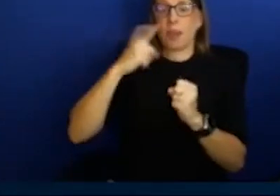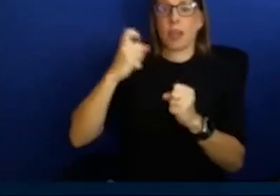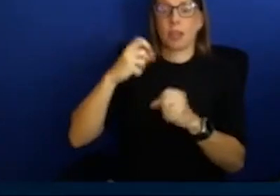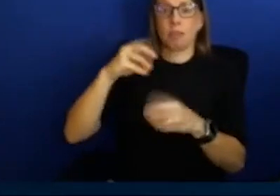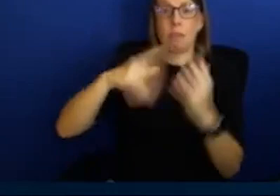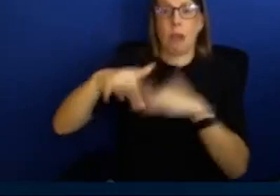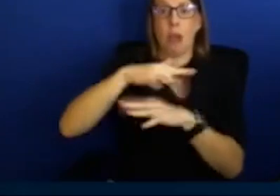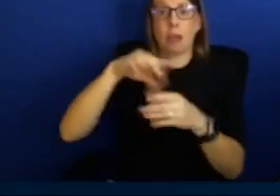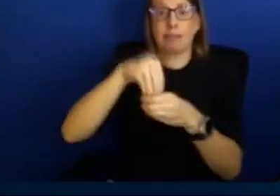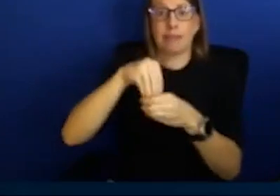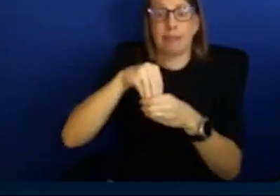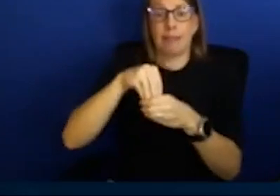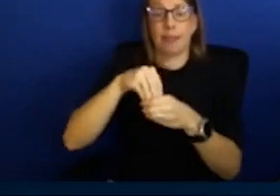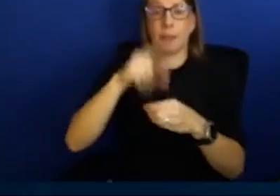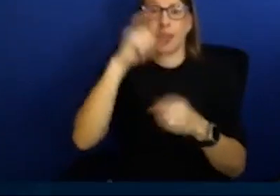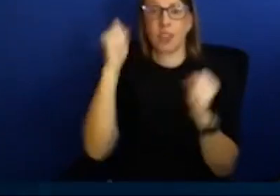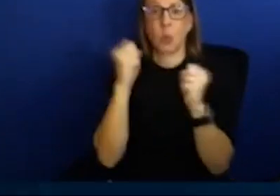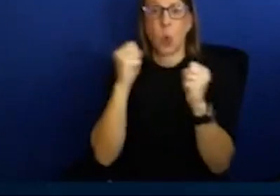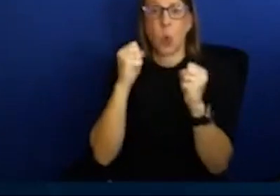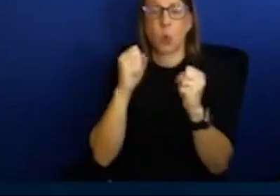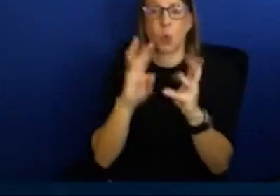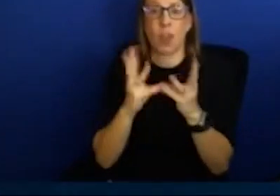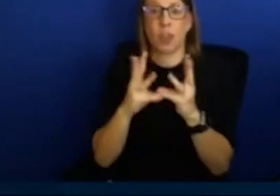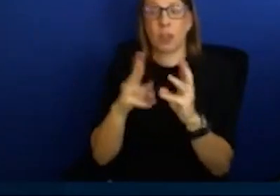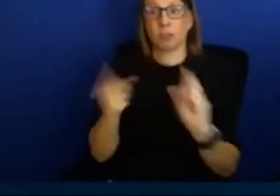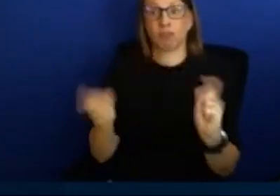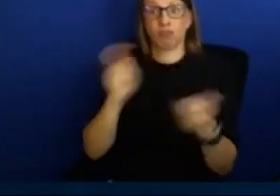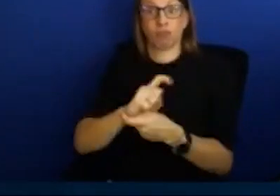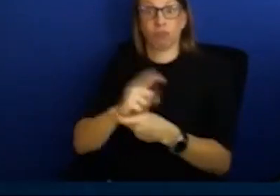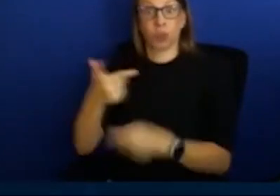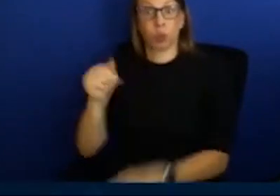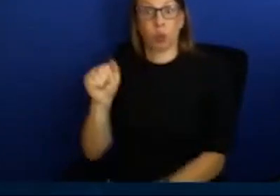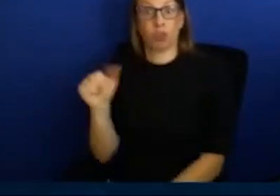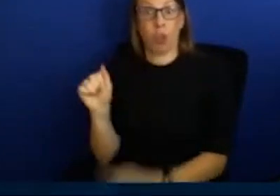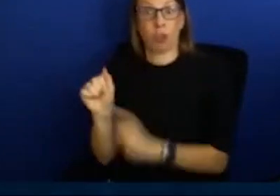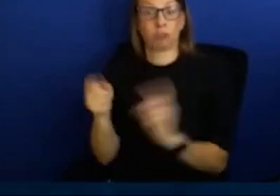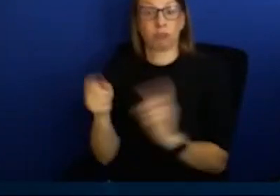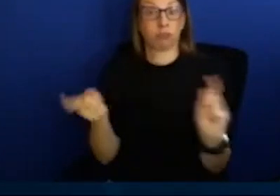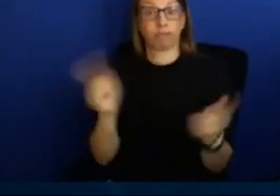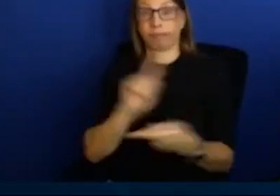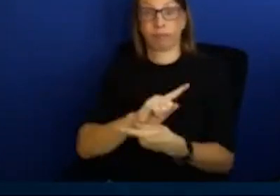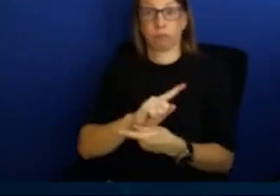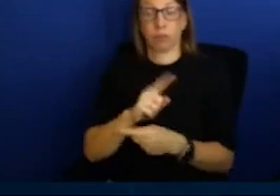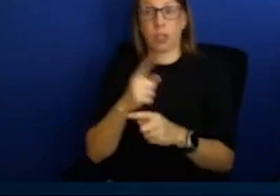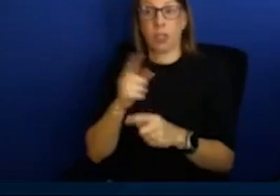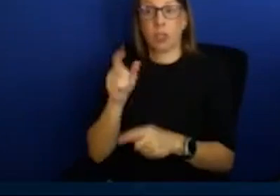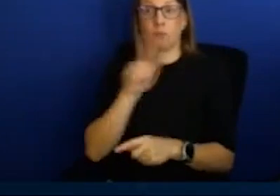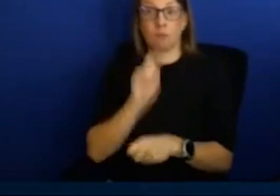Might this be the reverse in southern states like Georgia? Was that true last winter?